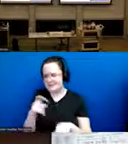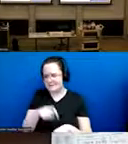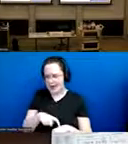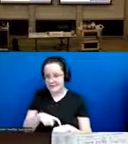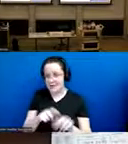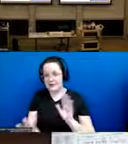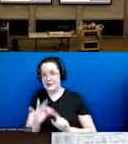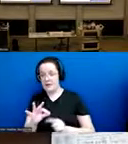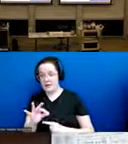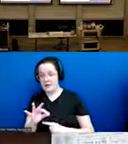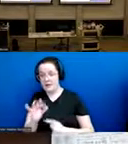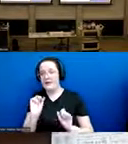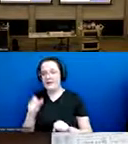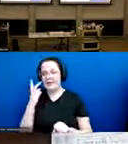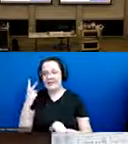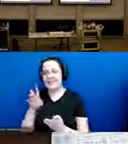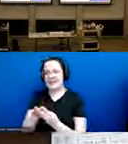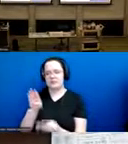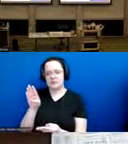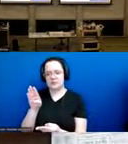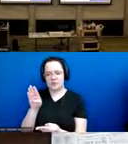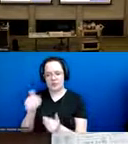as pseudo-amplification process in which